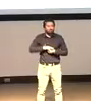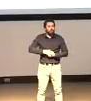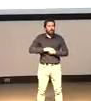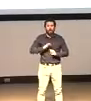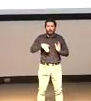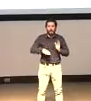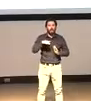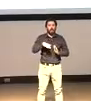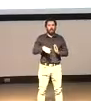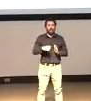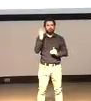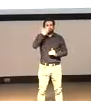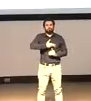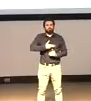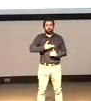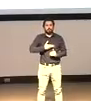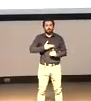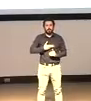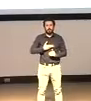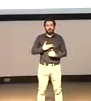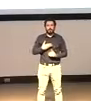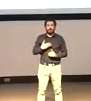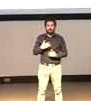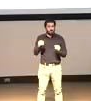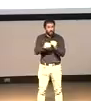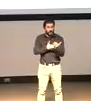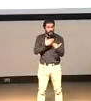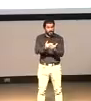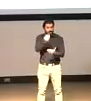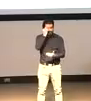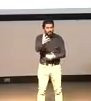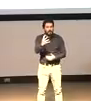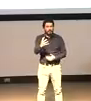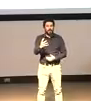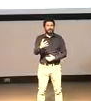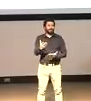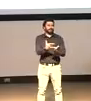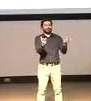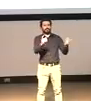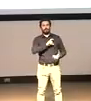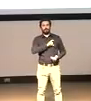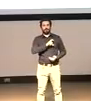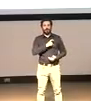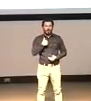I needed any further evidence, one of the security guards, we get to know the security guards as you